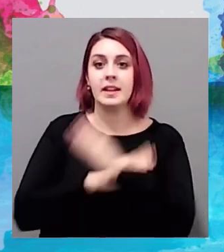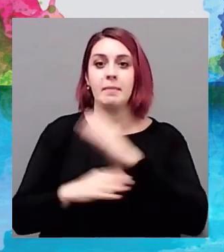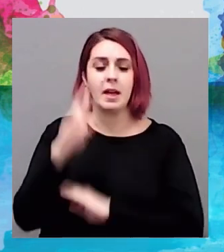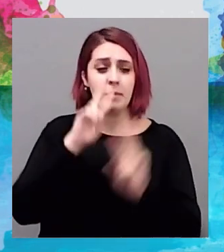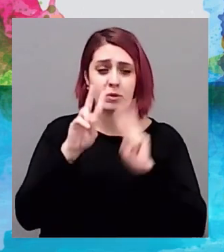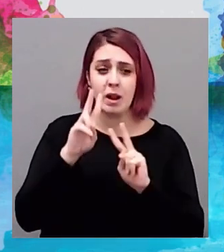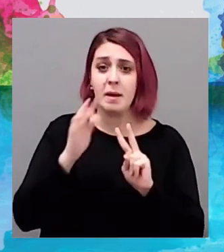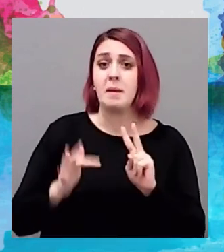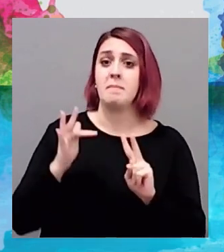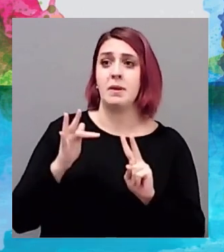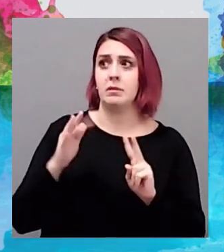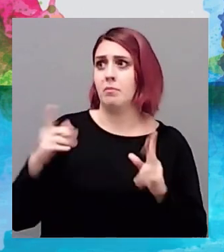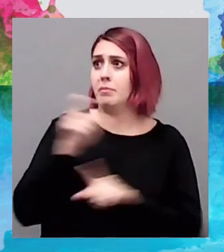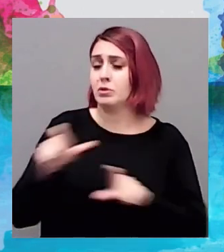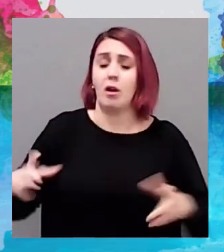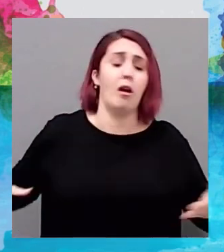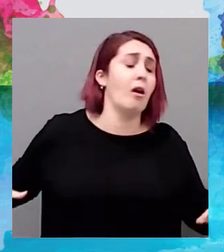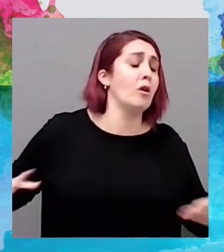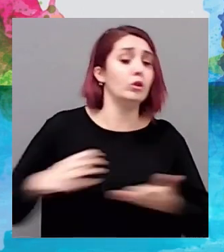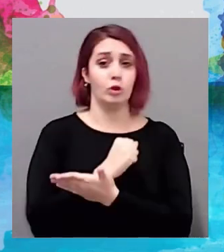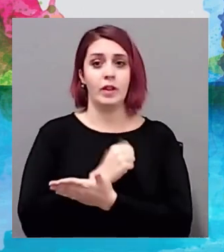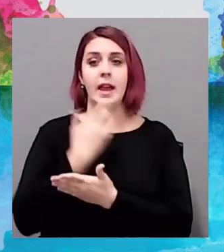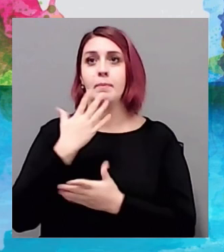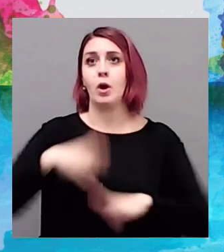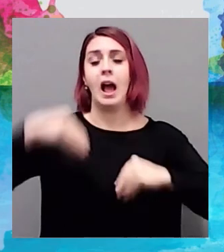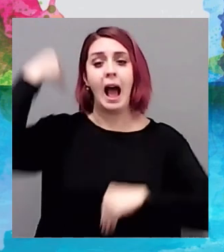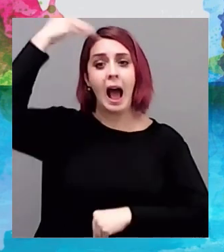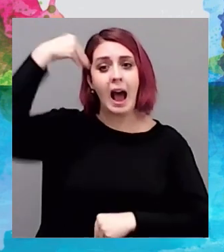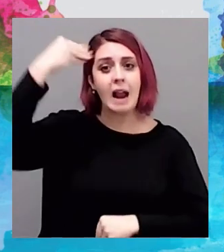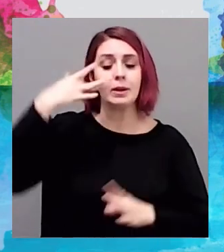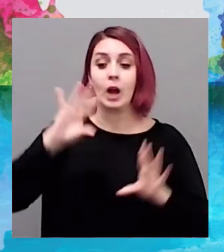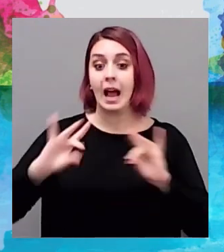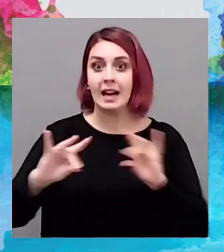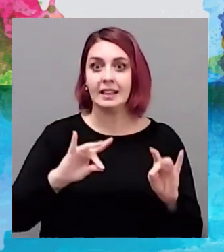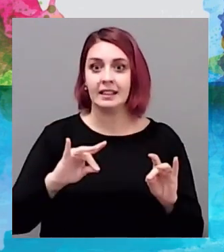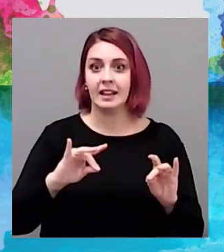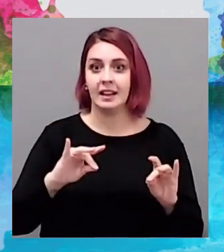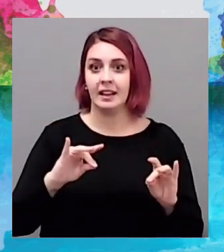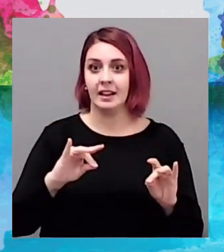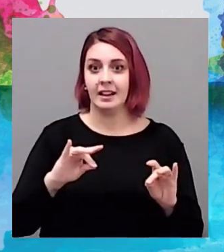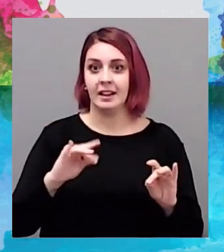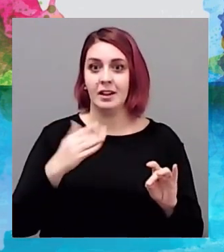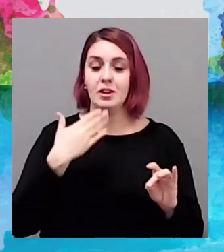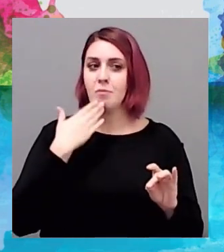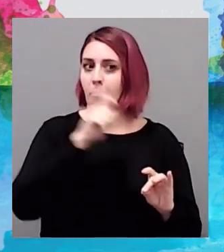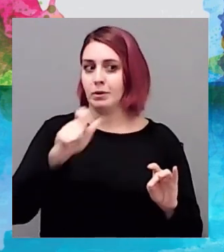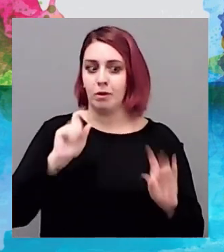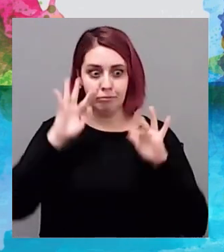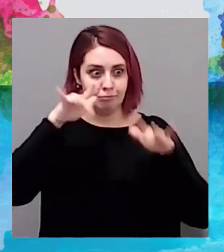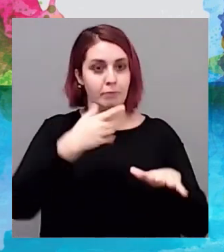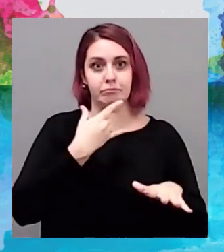with visual disabilities, but for everyone. In the Alhambra, with these